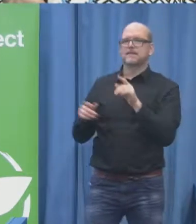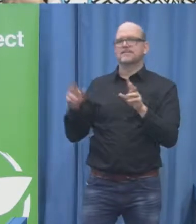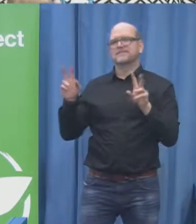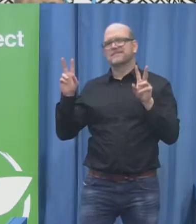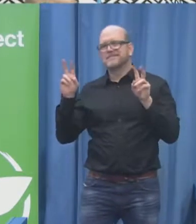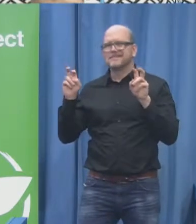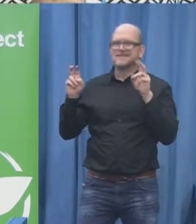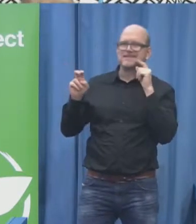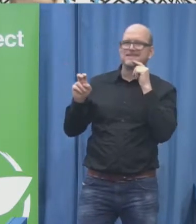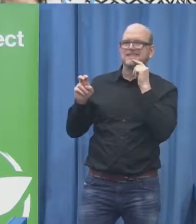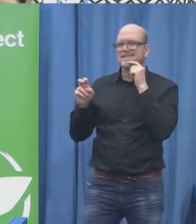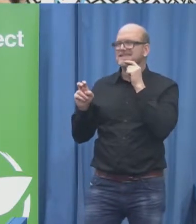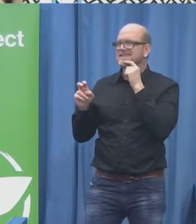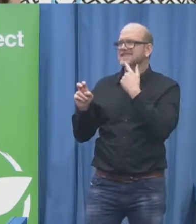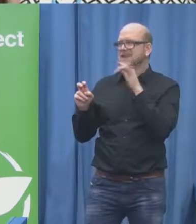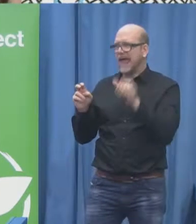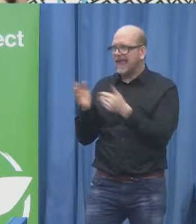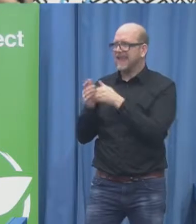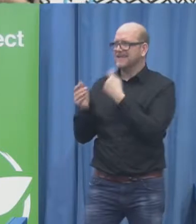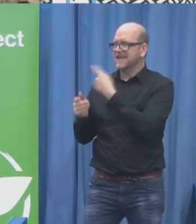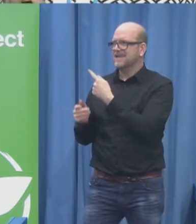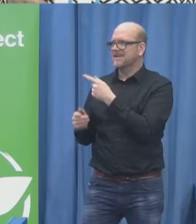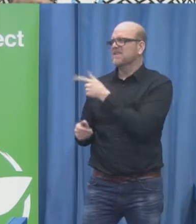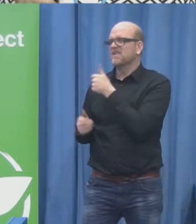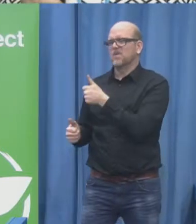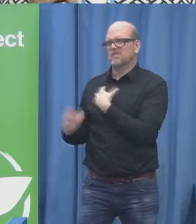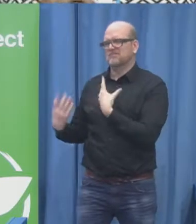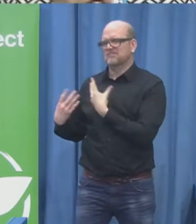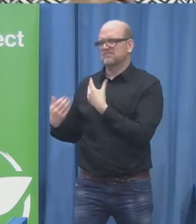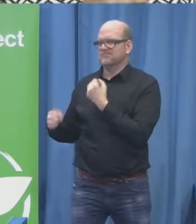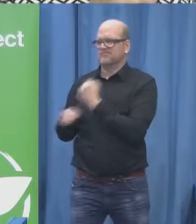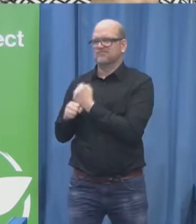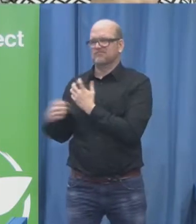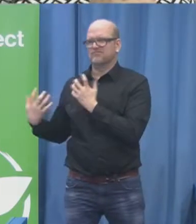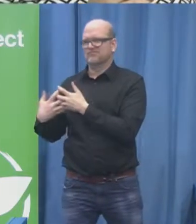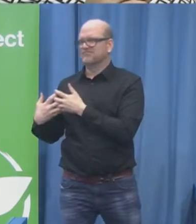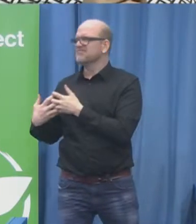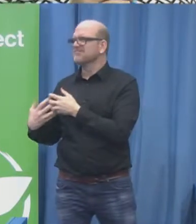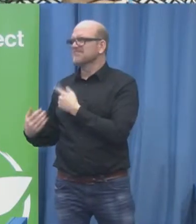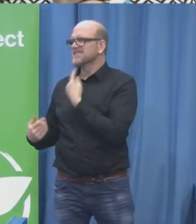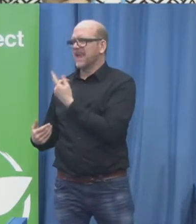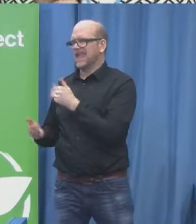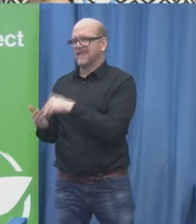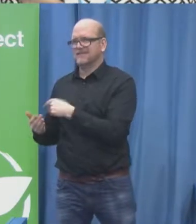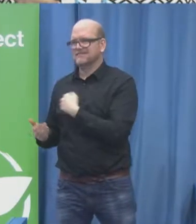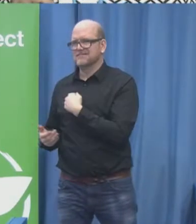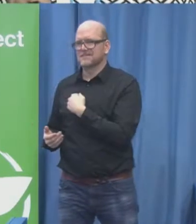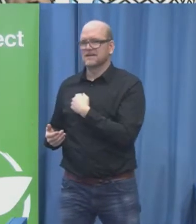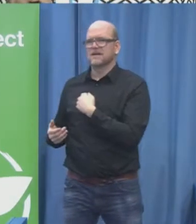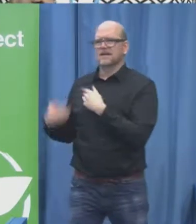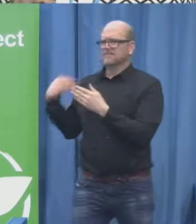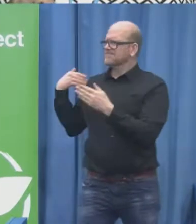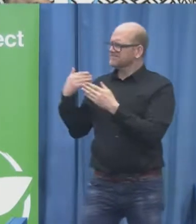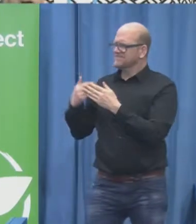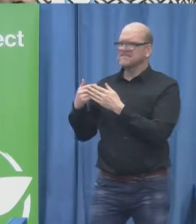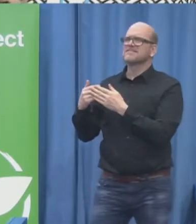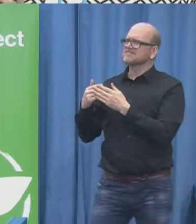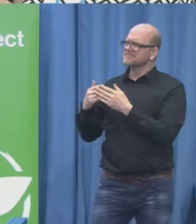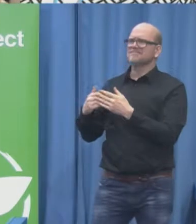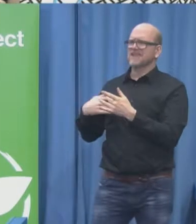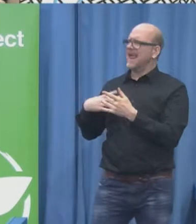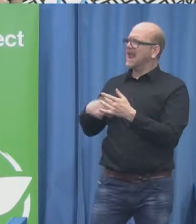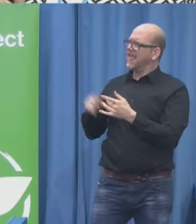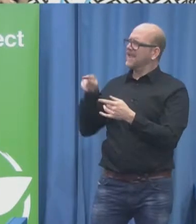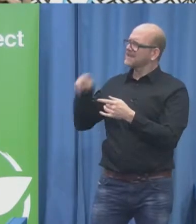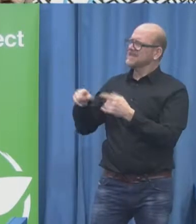And we had a very strong and productive cooperation, joining forces for a world without barriers. And as Daniela